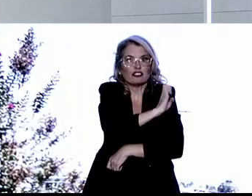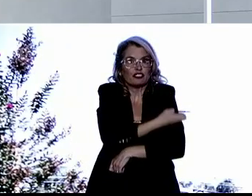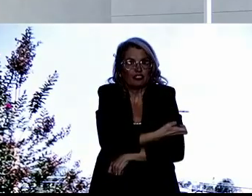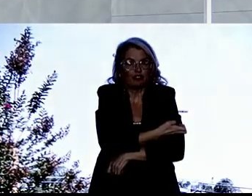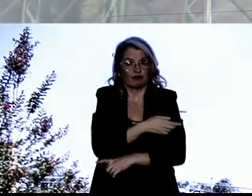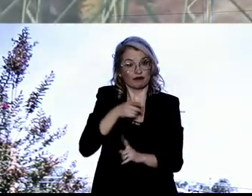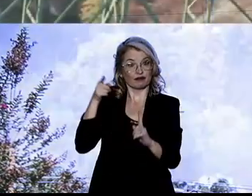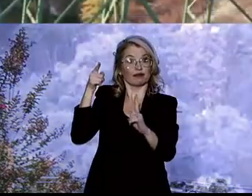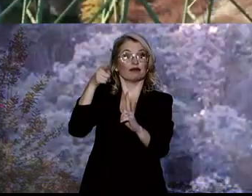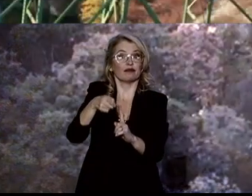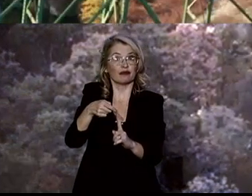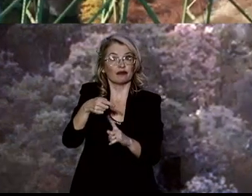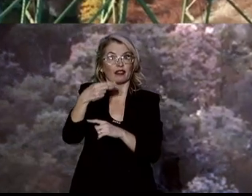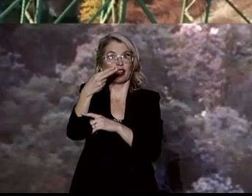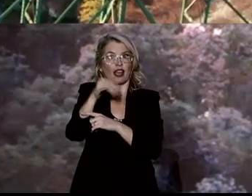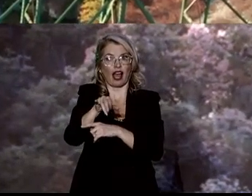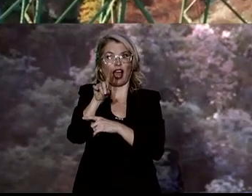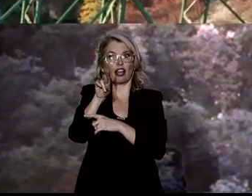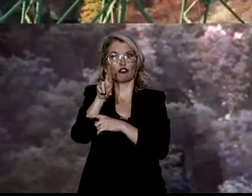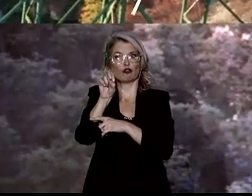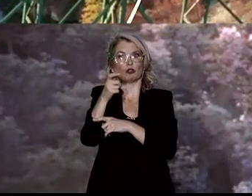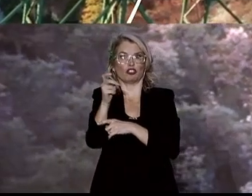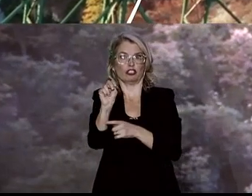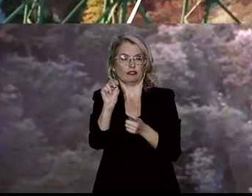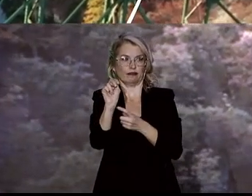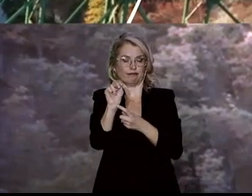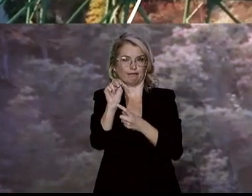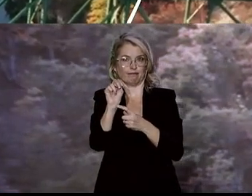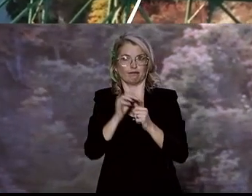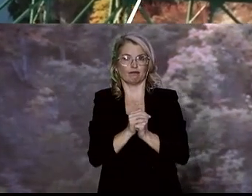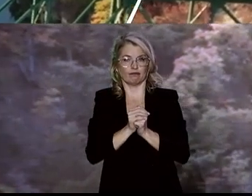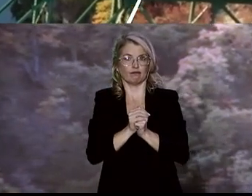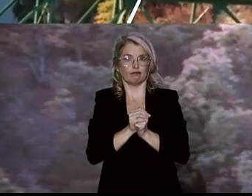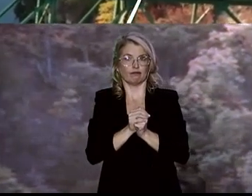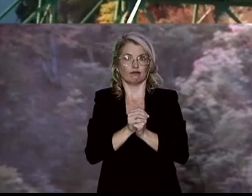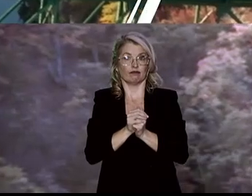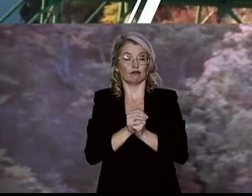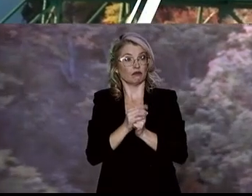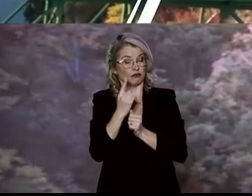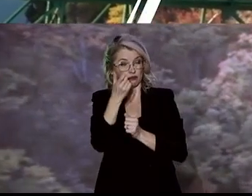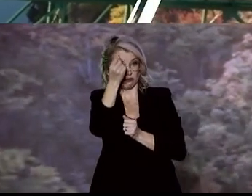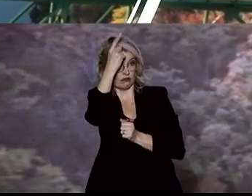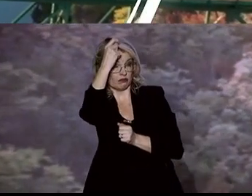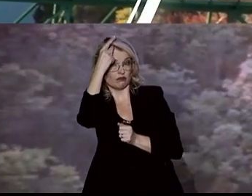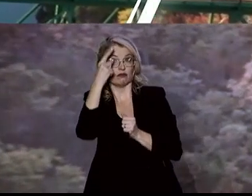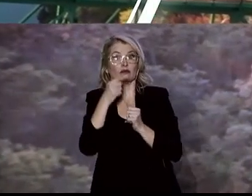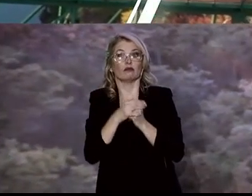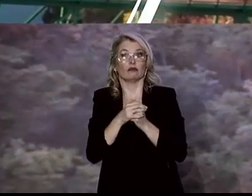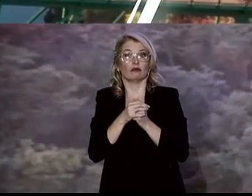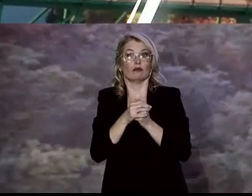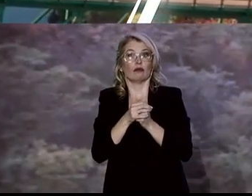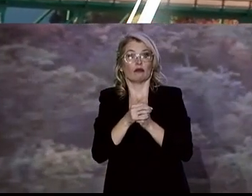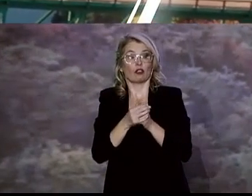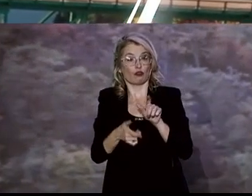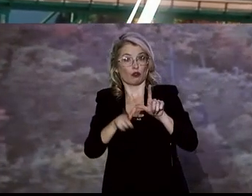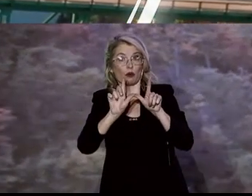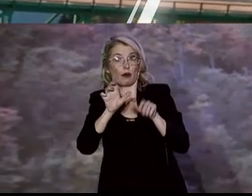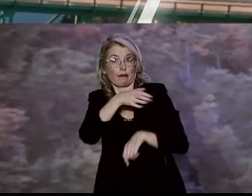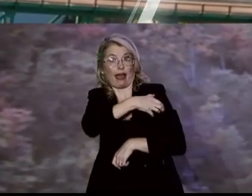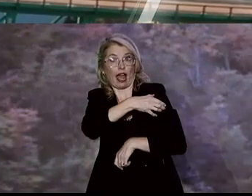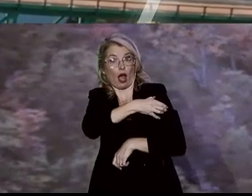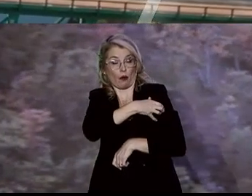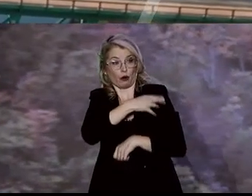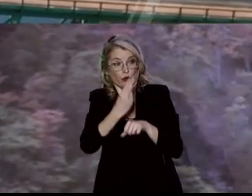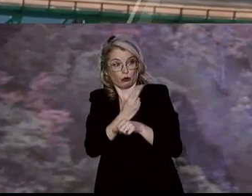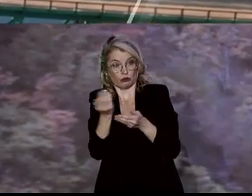energy, specifically hydrogen. The thing is, renewable power